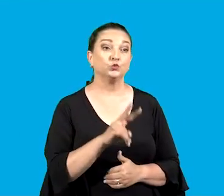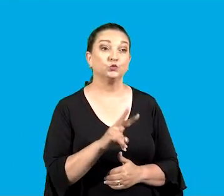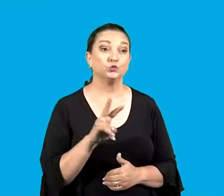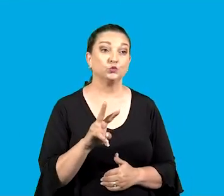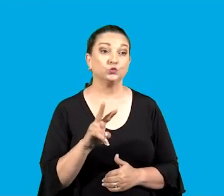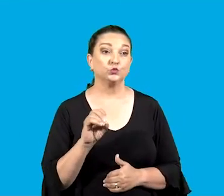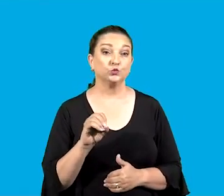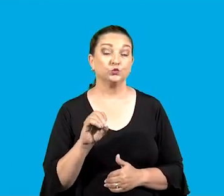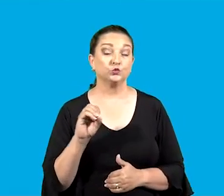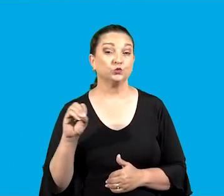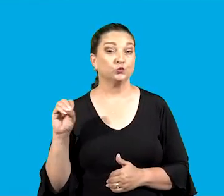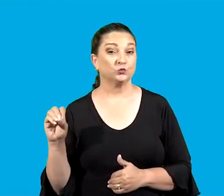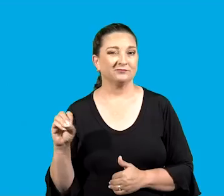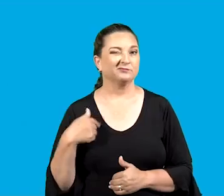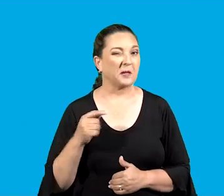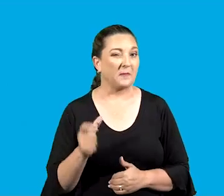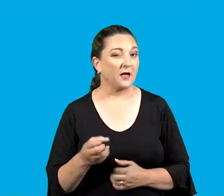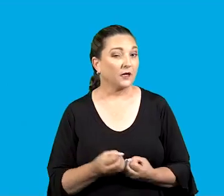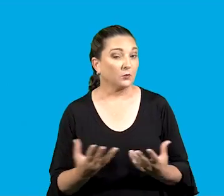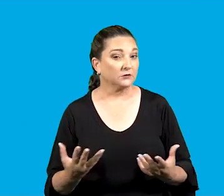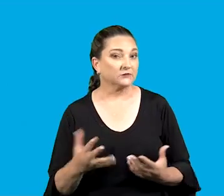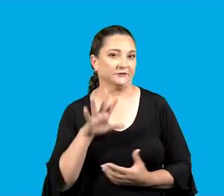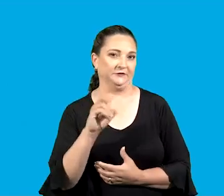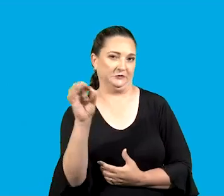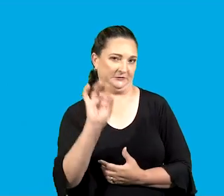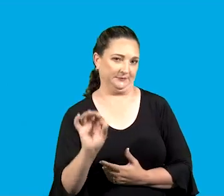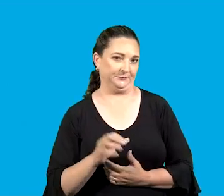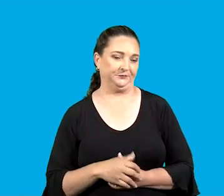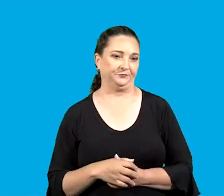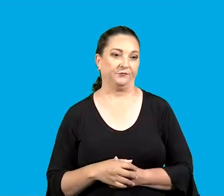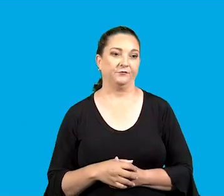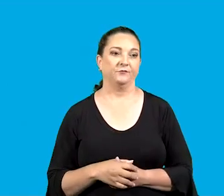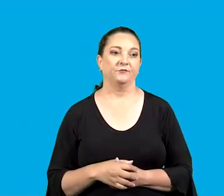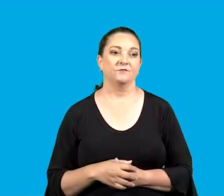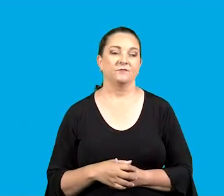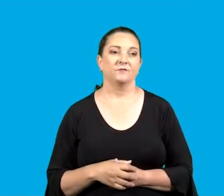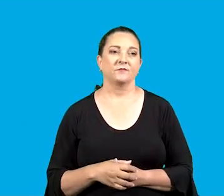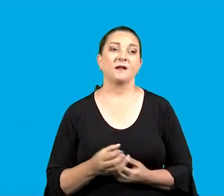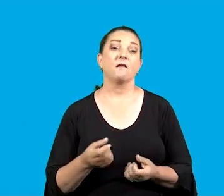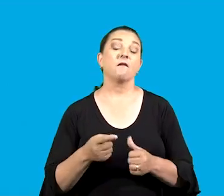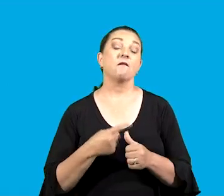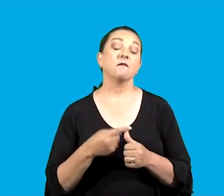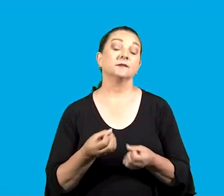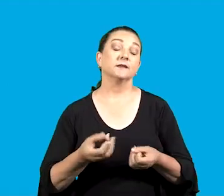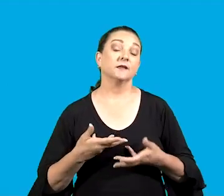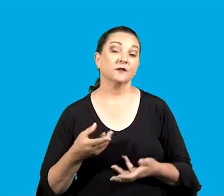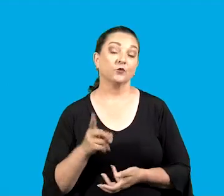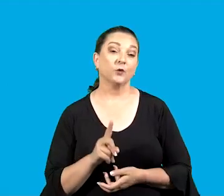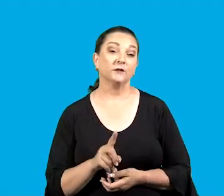the 220,000, I'm going to pay 50%, multiply by 50%. That's going to give